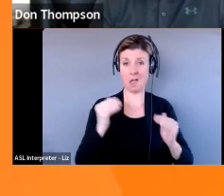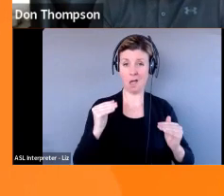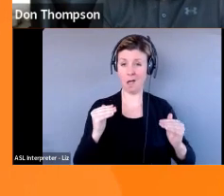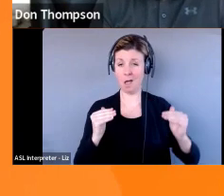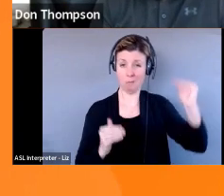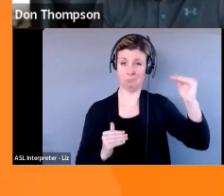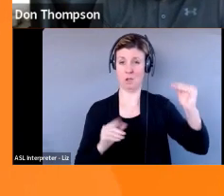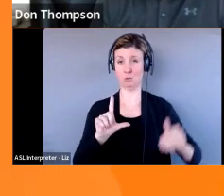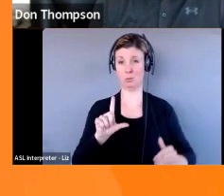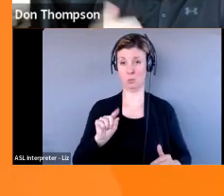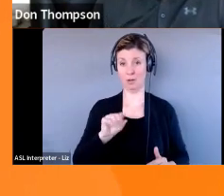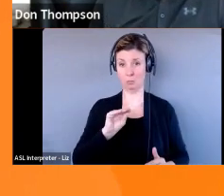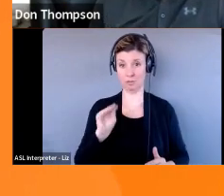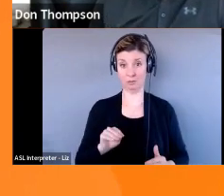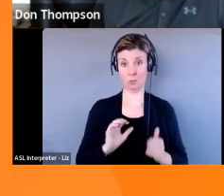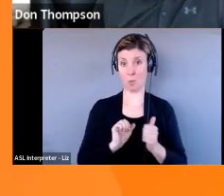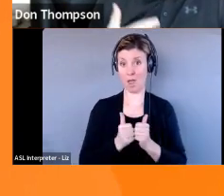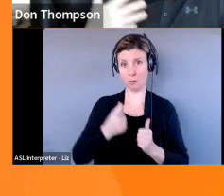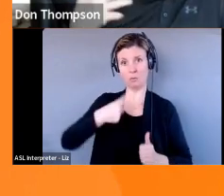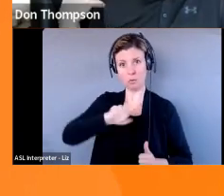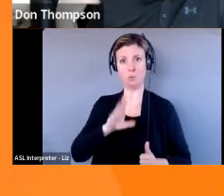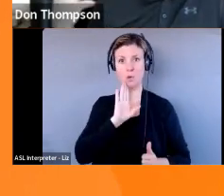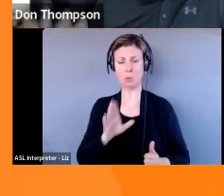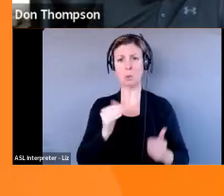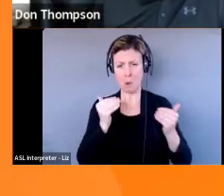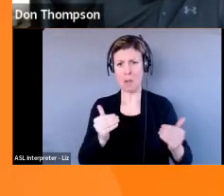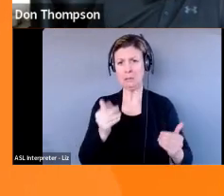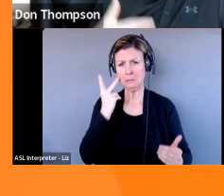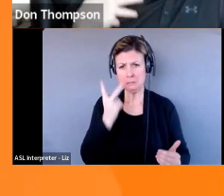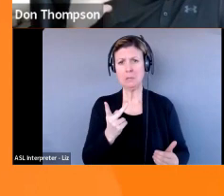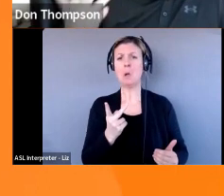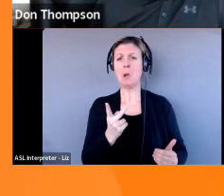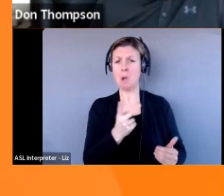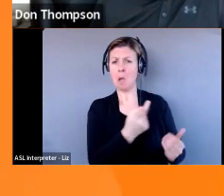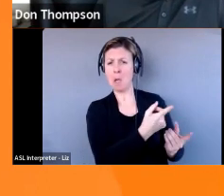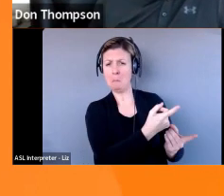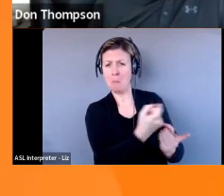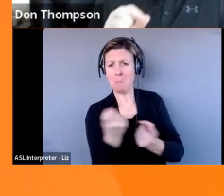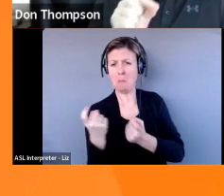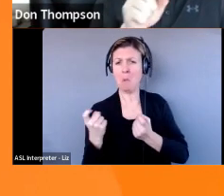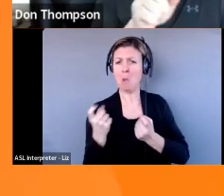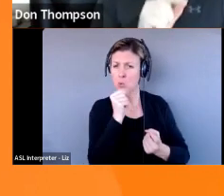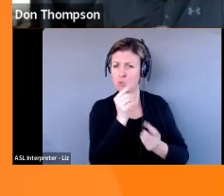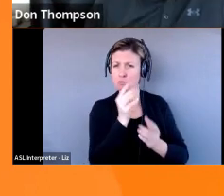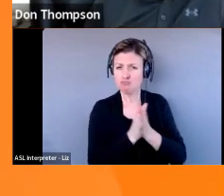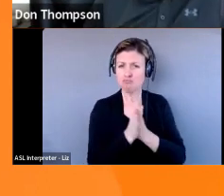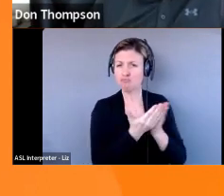so the way we do that is we optimize the funnel. We make sure we're getting the right types of people, the right kind of keywords.